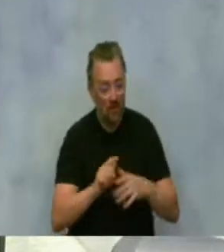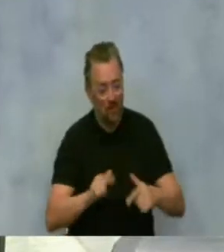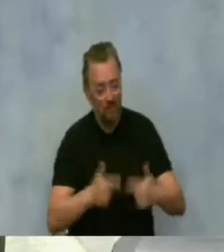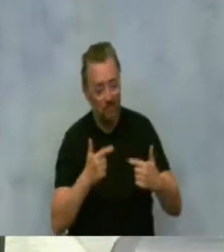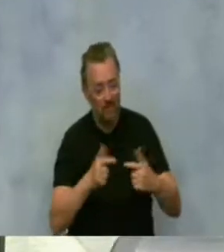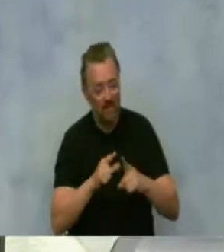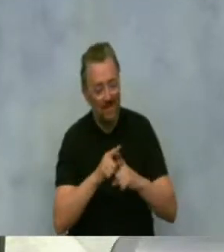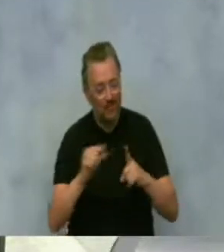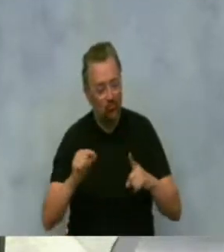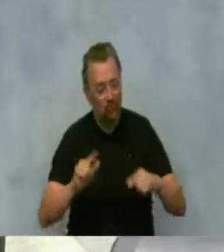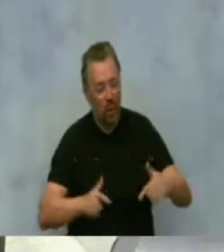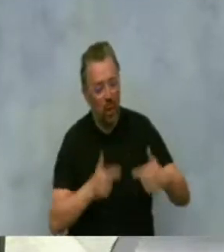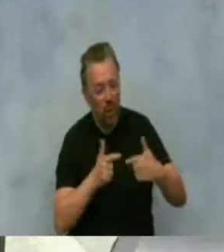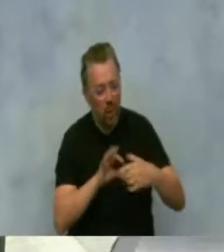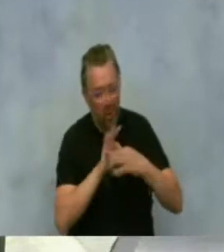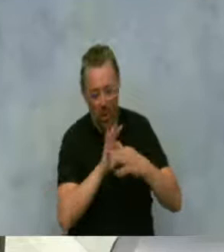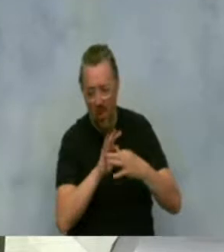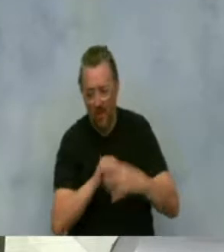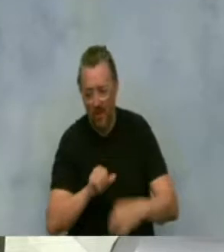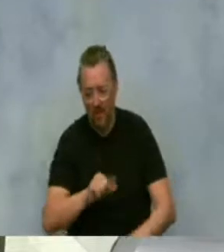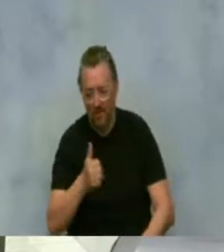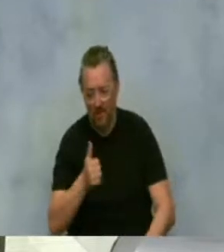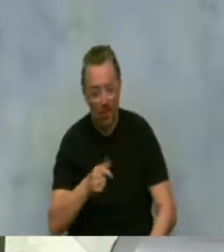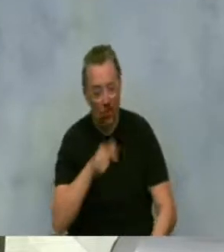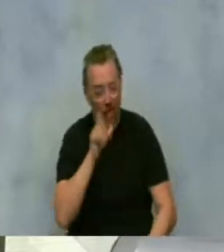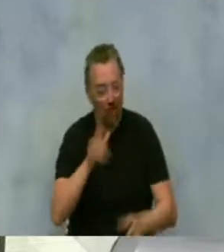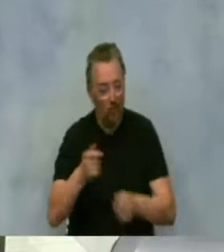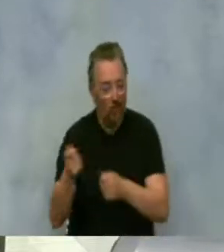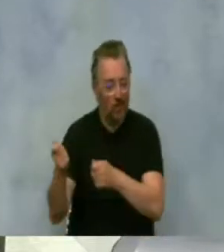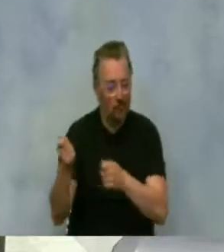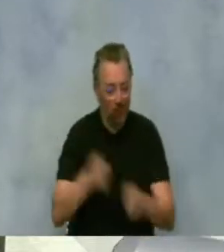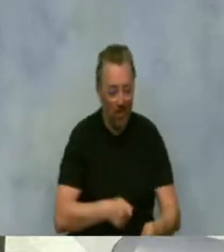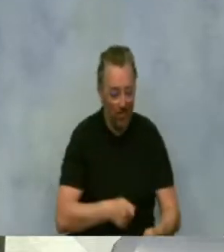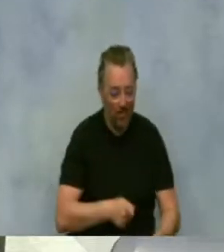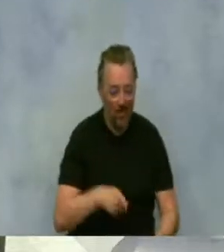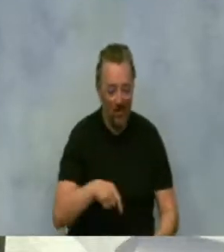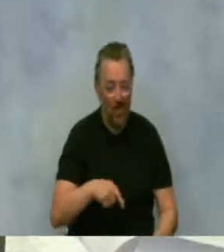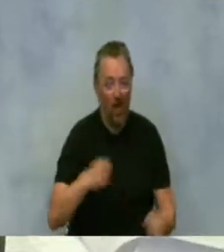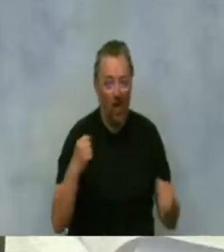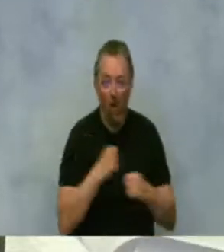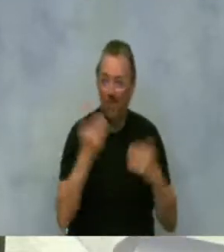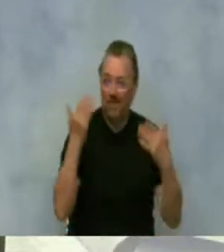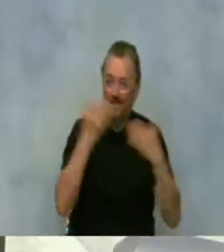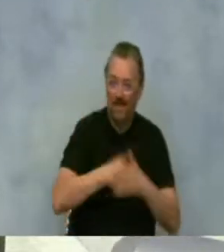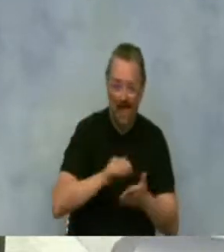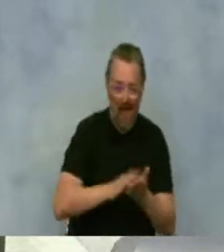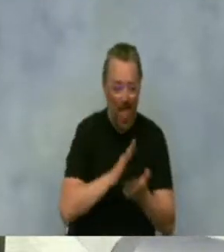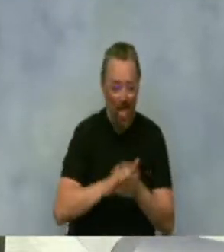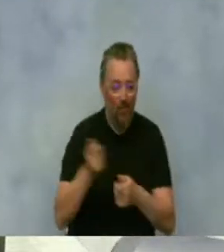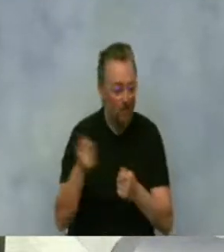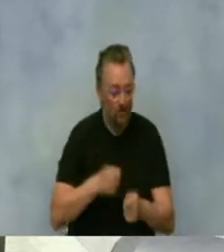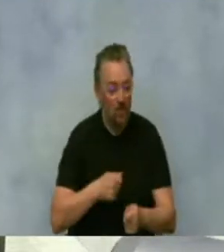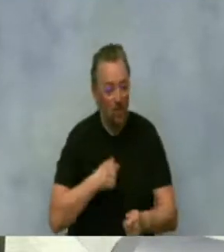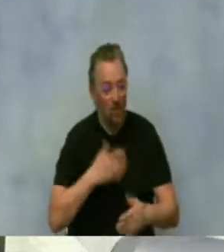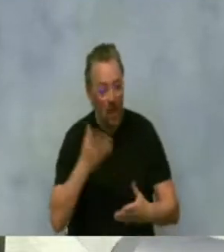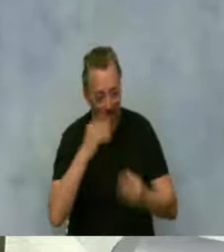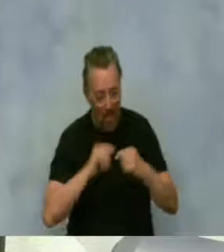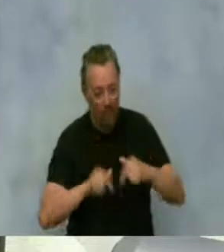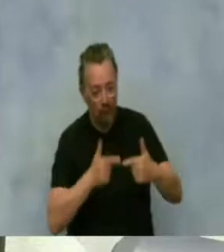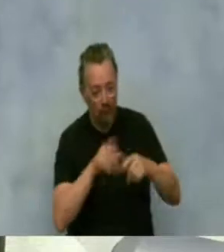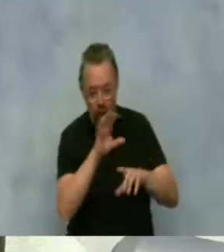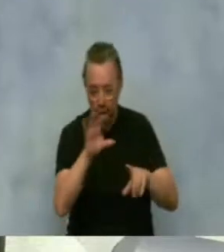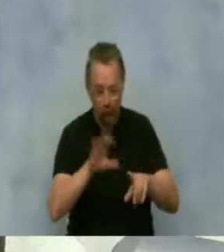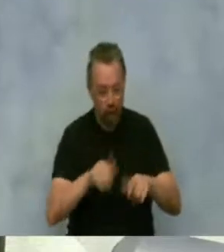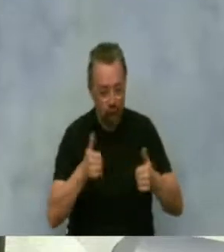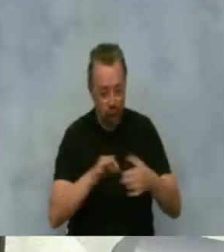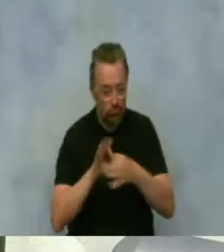who rather than getting dragged to Hamilton, is to put in inverted commas in a cold night. So we've got learning for that, and I think also how we can maybe